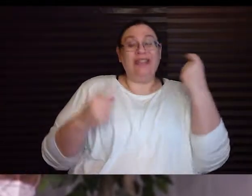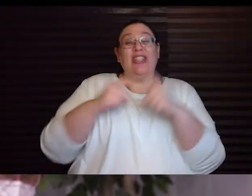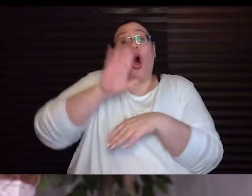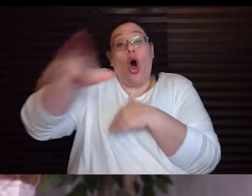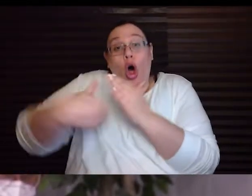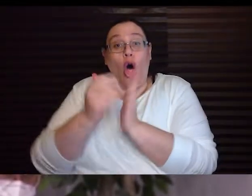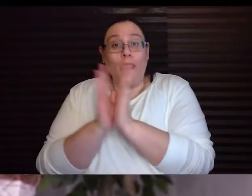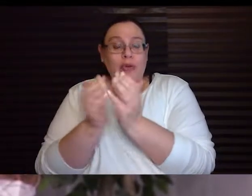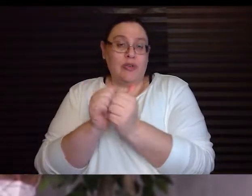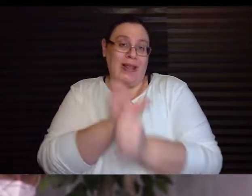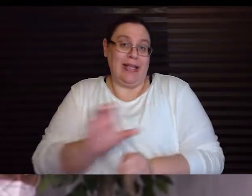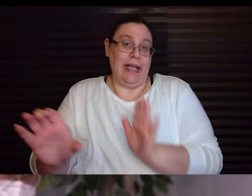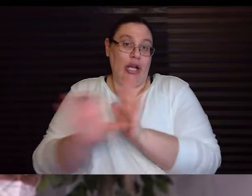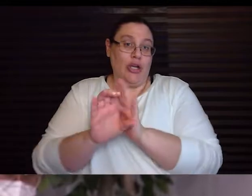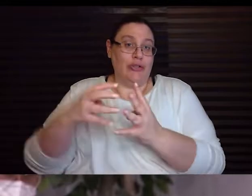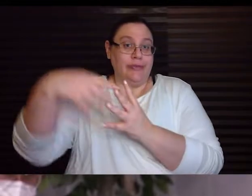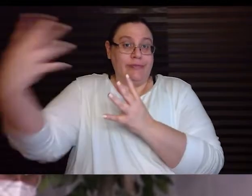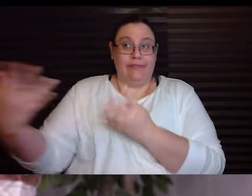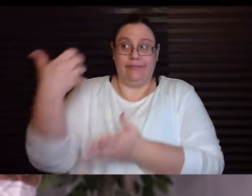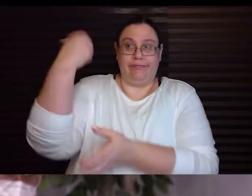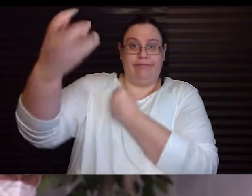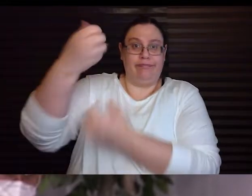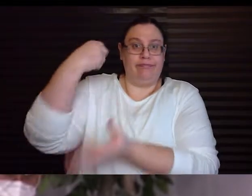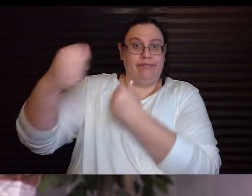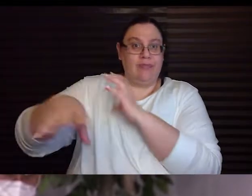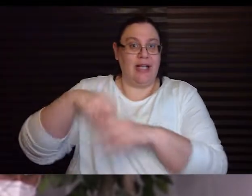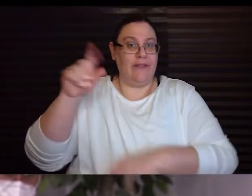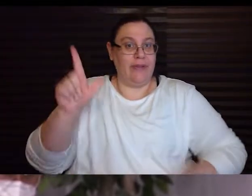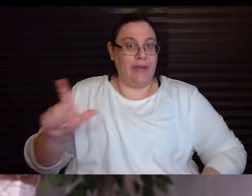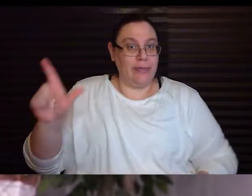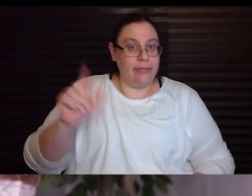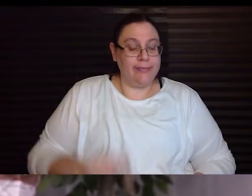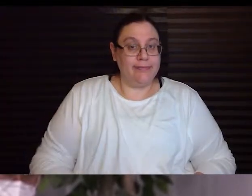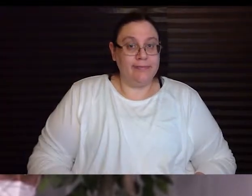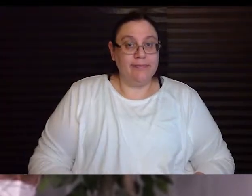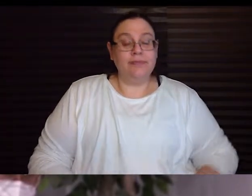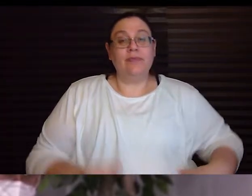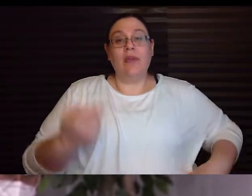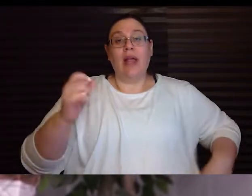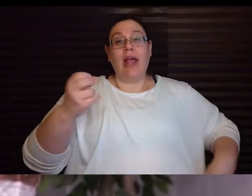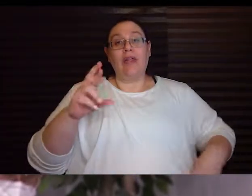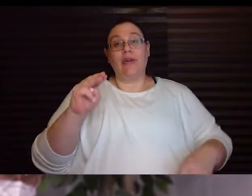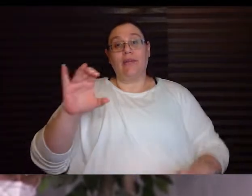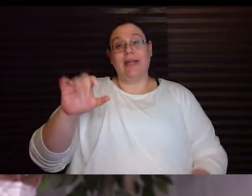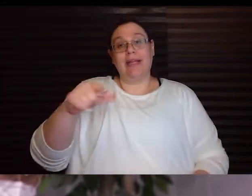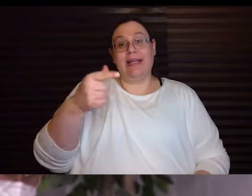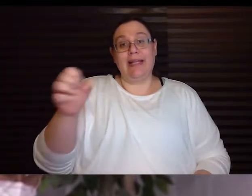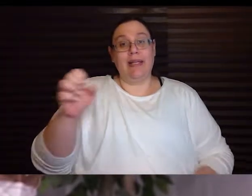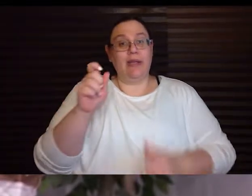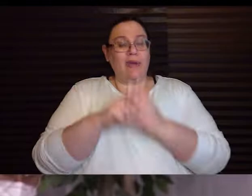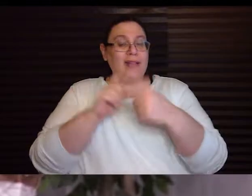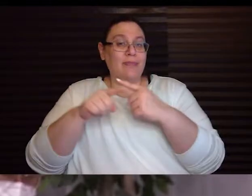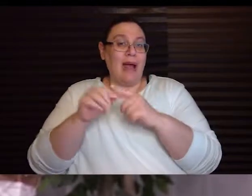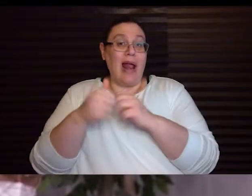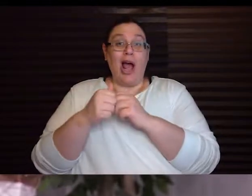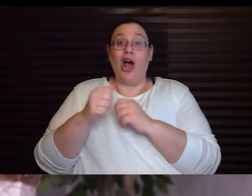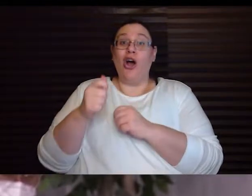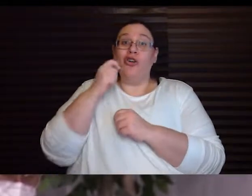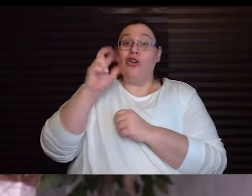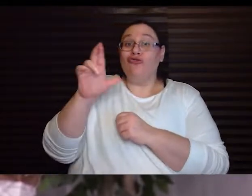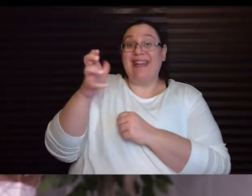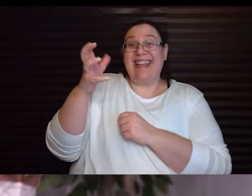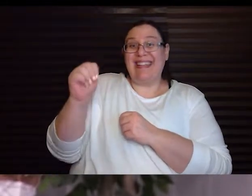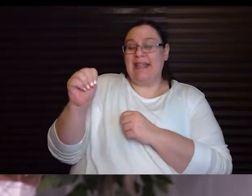with LGBTQ characters were removed from the library. Heather McGee writes about how racism drained